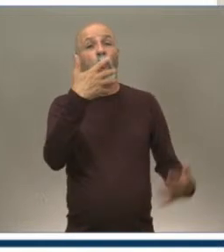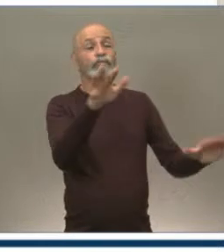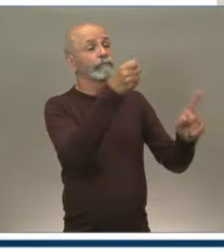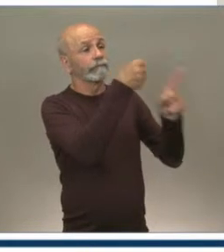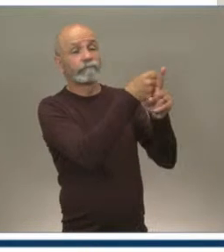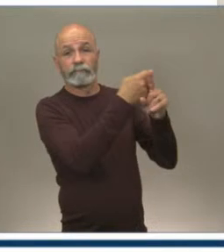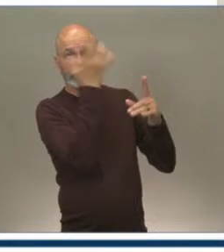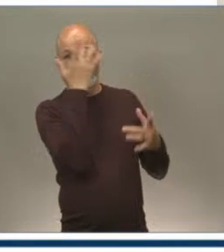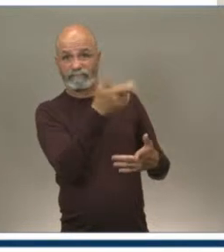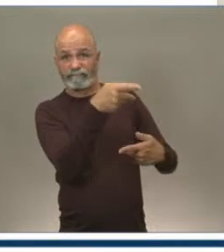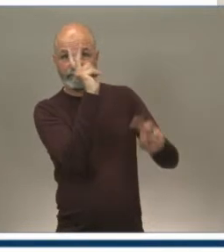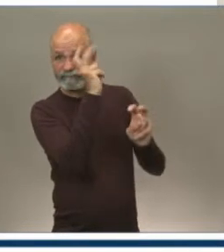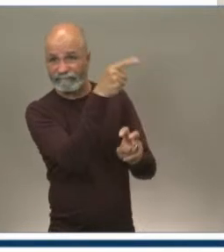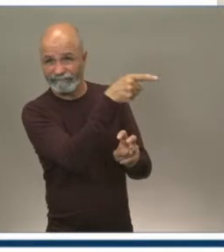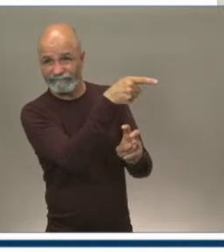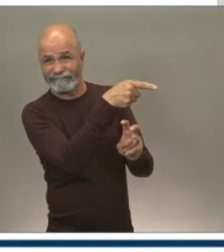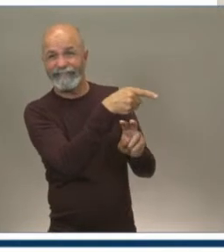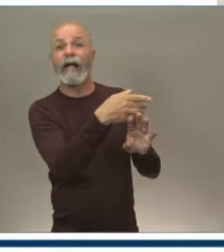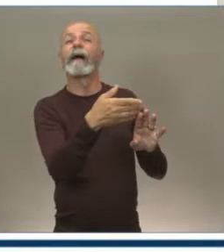ICU?